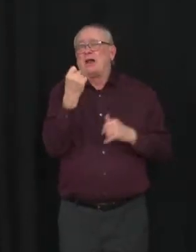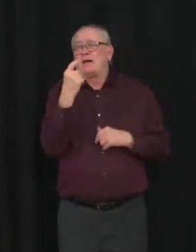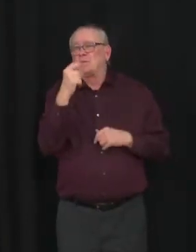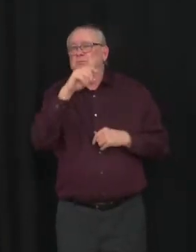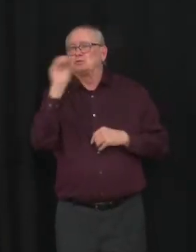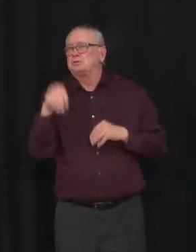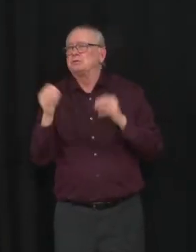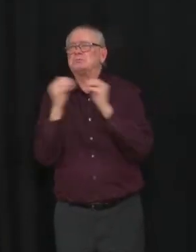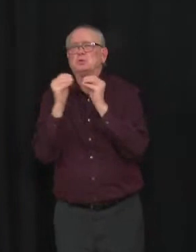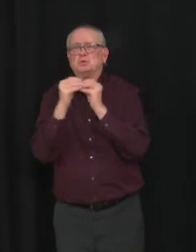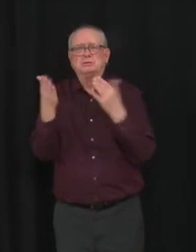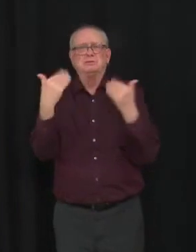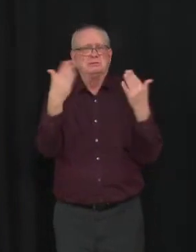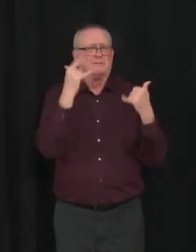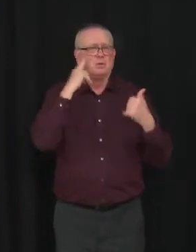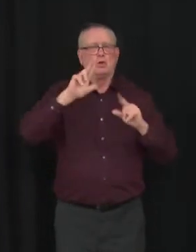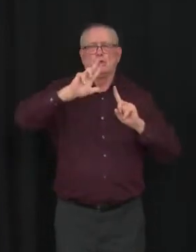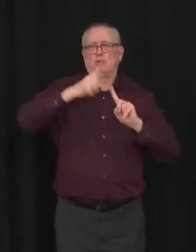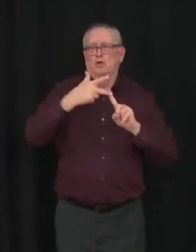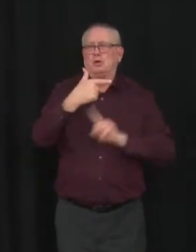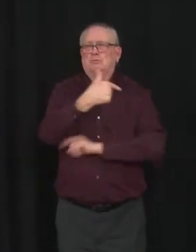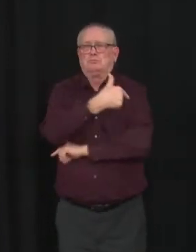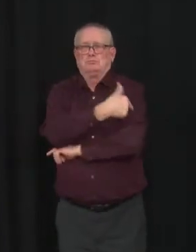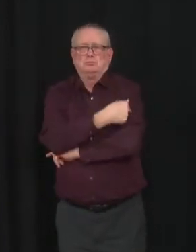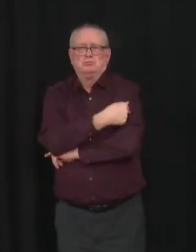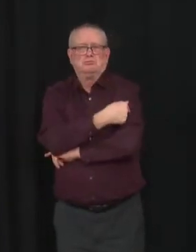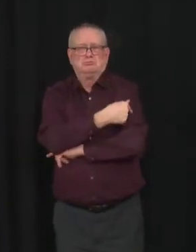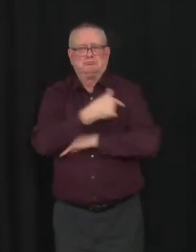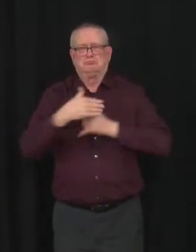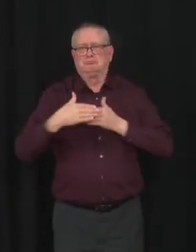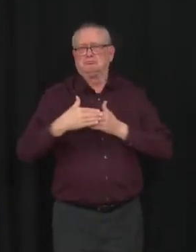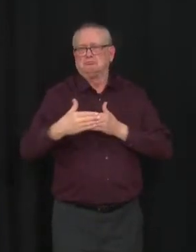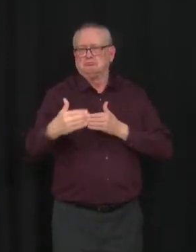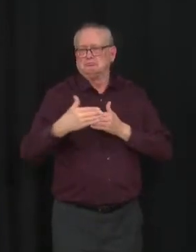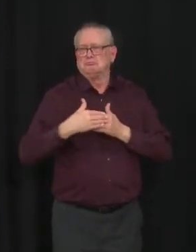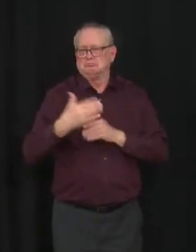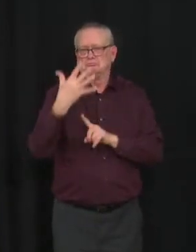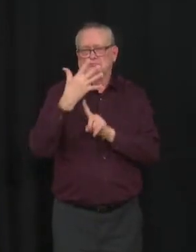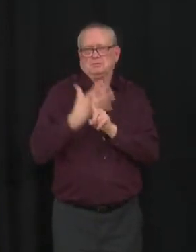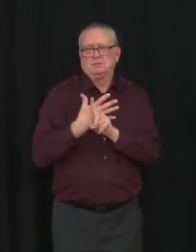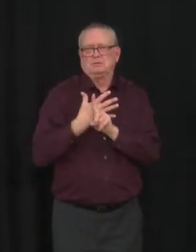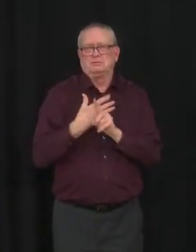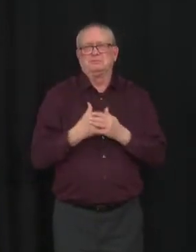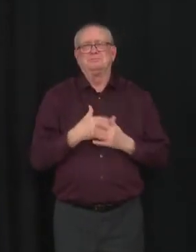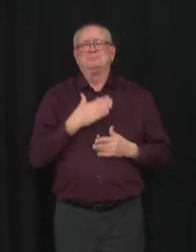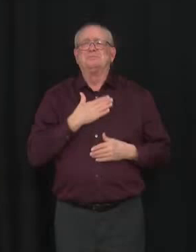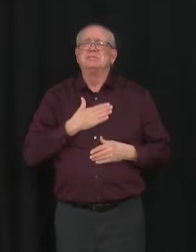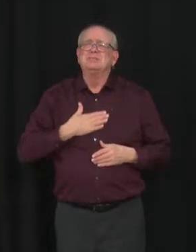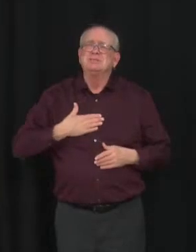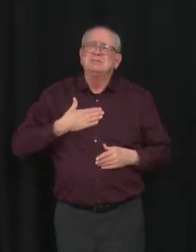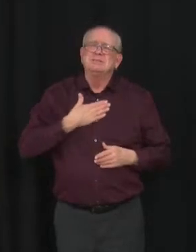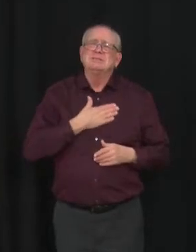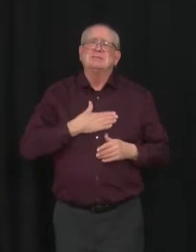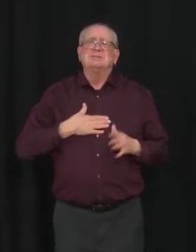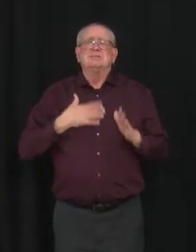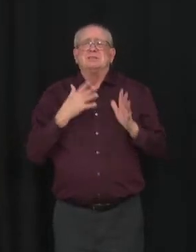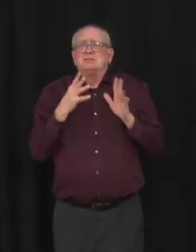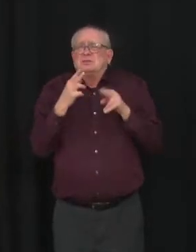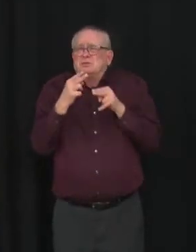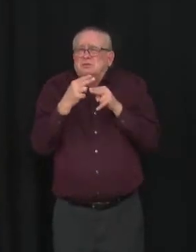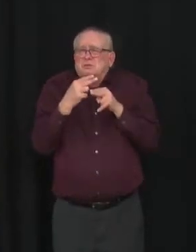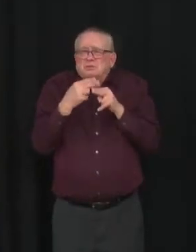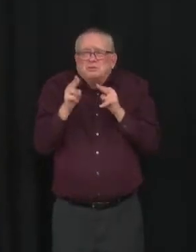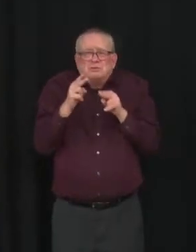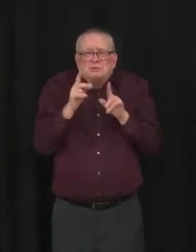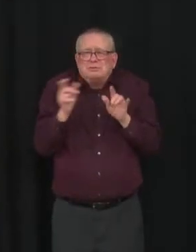So please come forward. It just take a bit of time, book it, go to the AHS